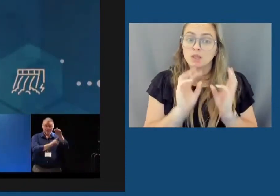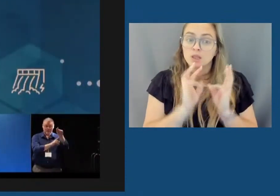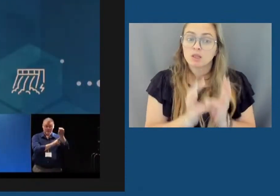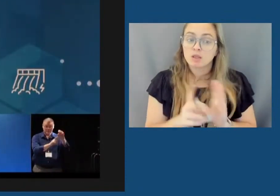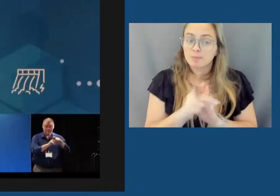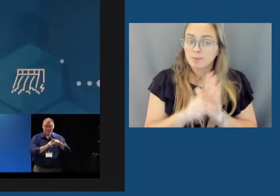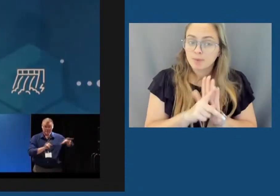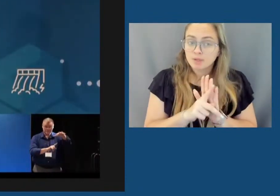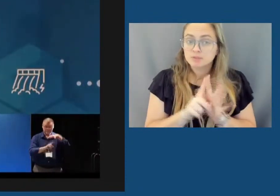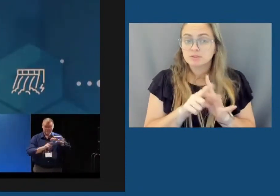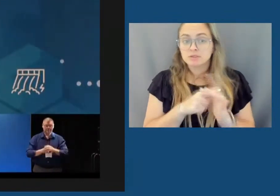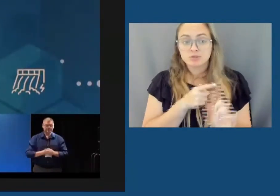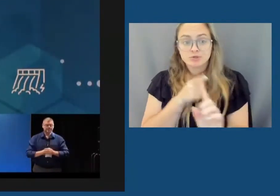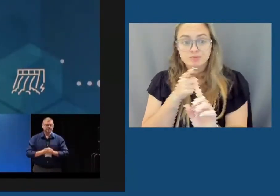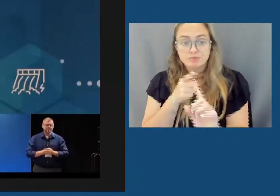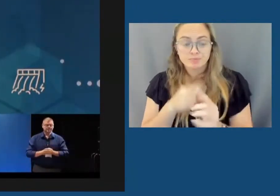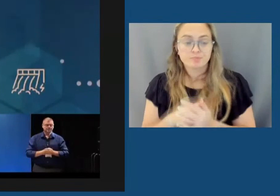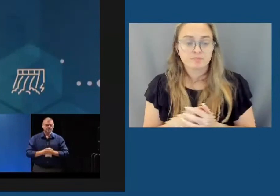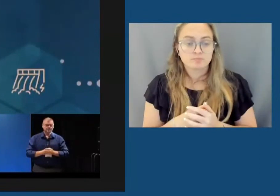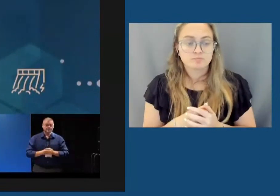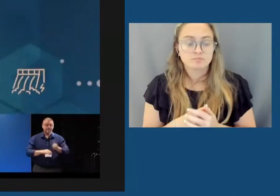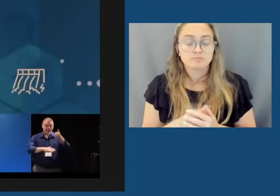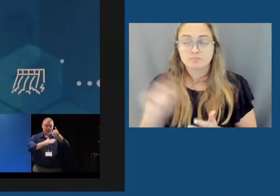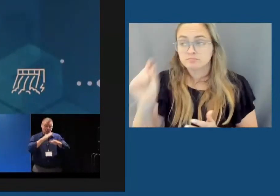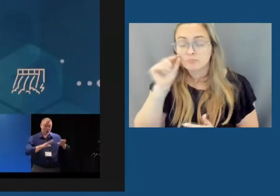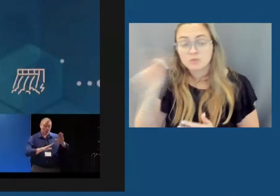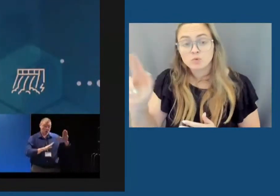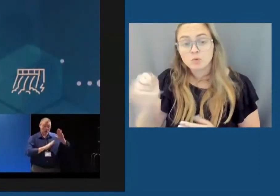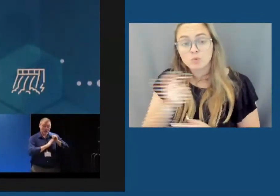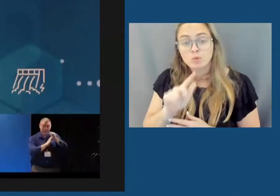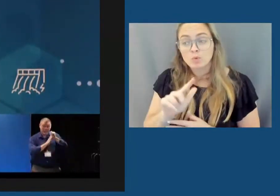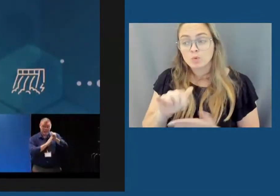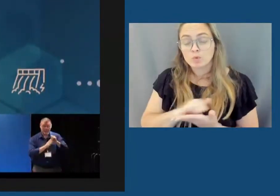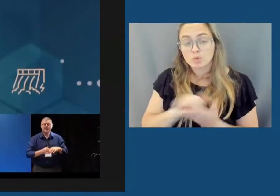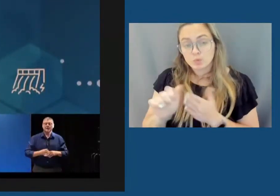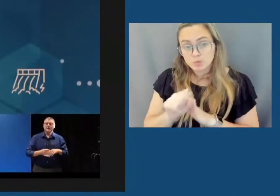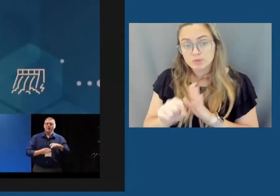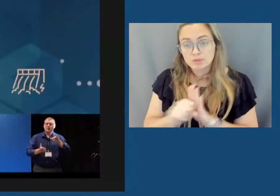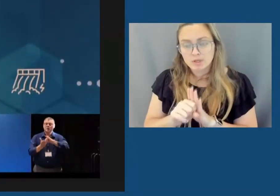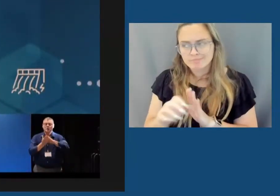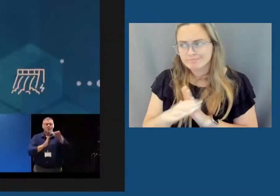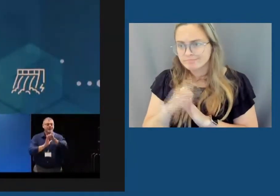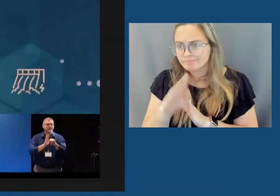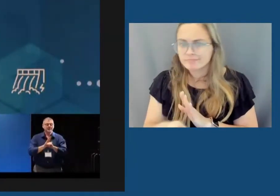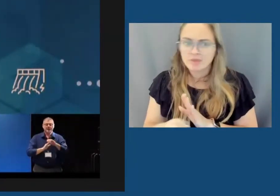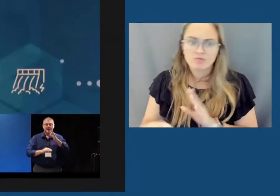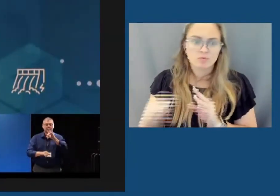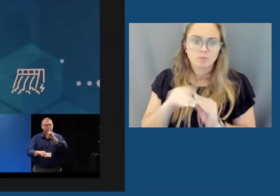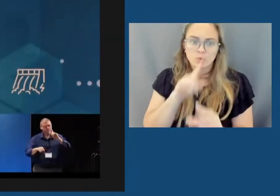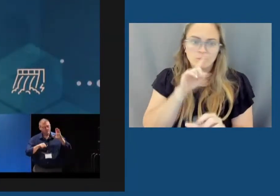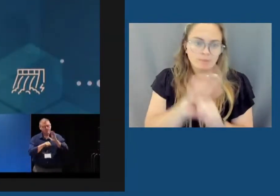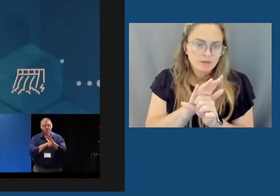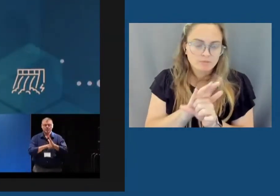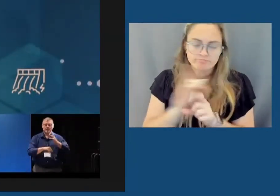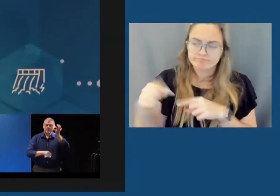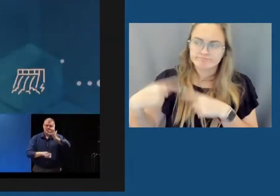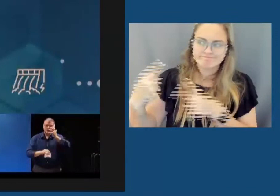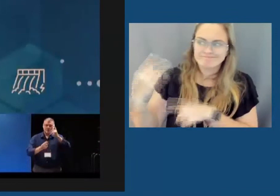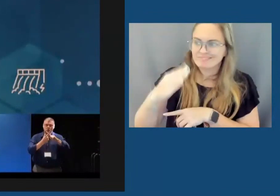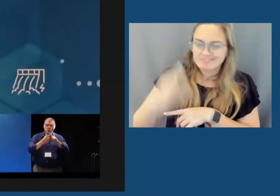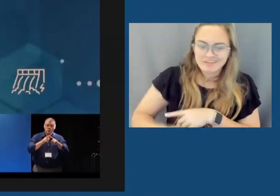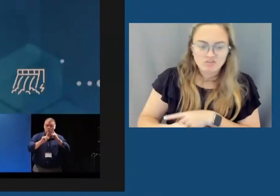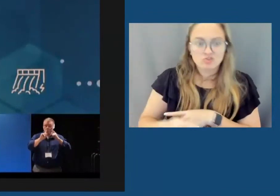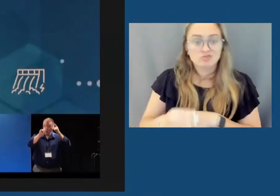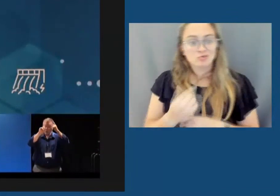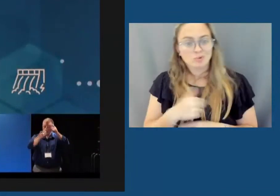initiatives. Under Governor Hochul's leadership, New York State has never been more committed to its Climate Act